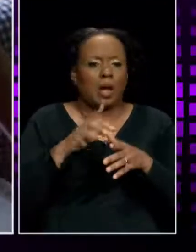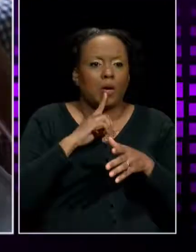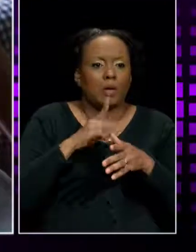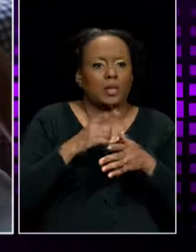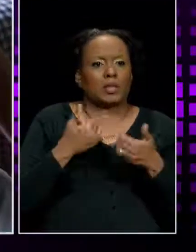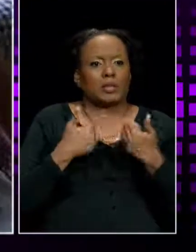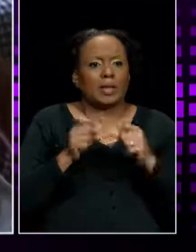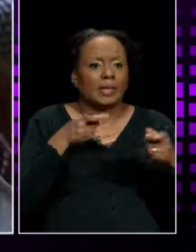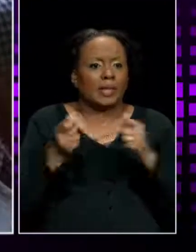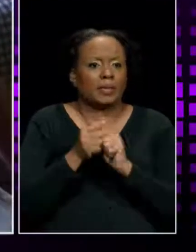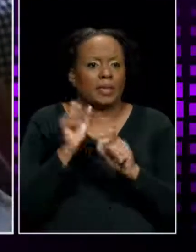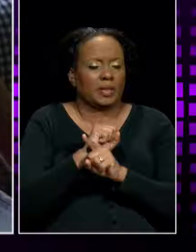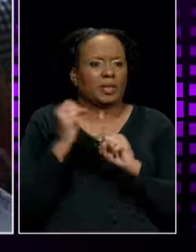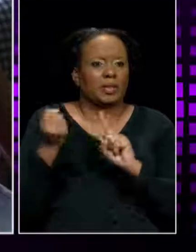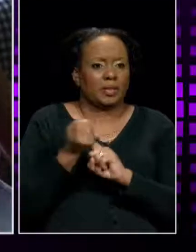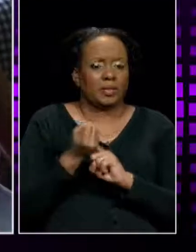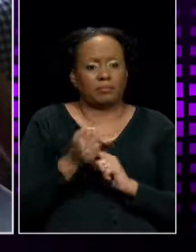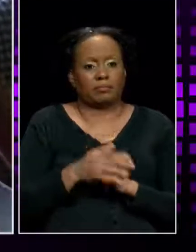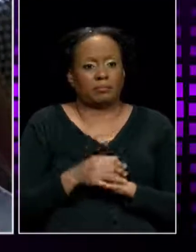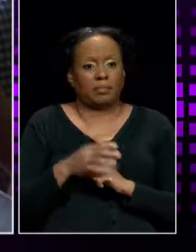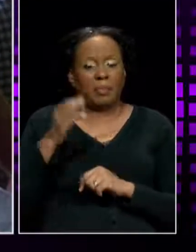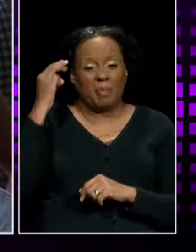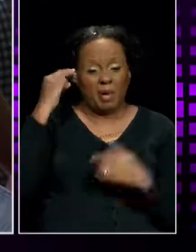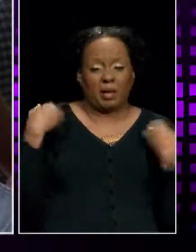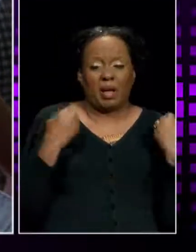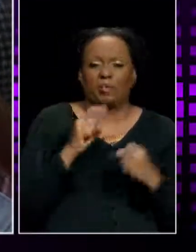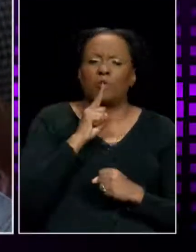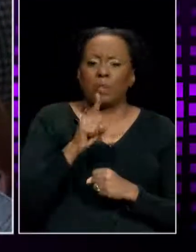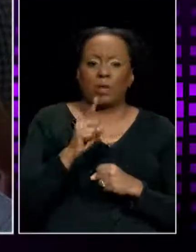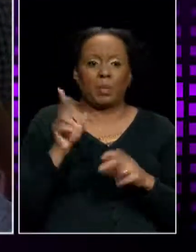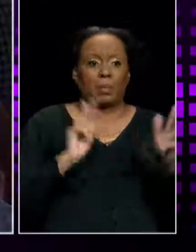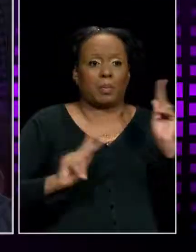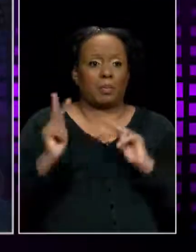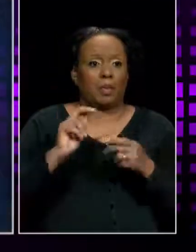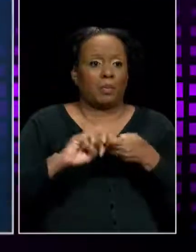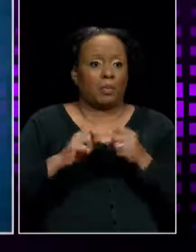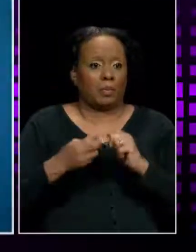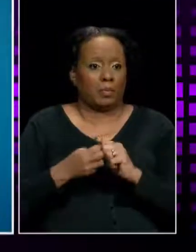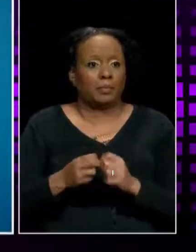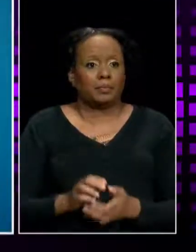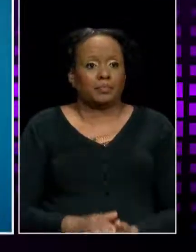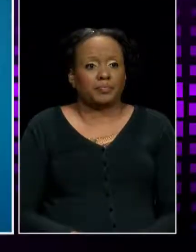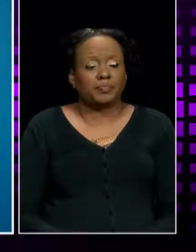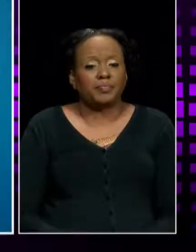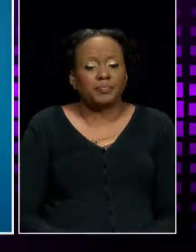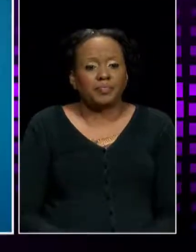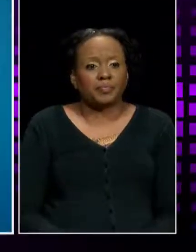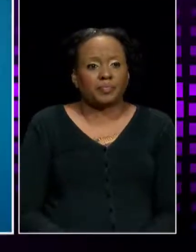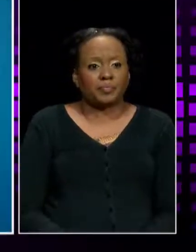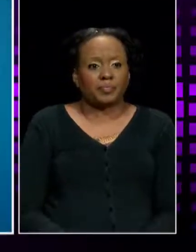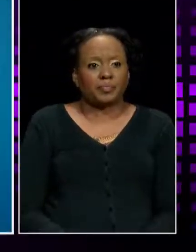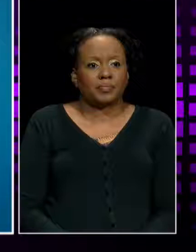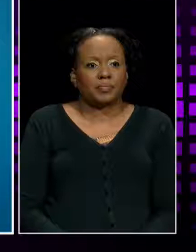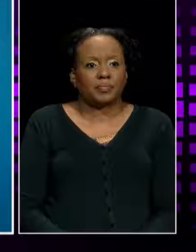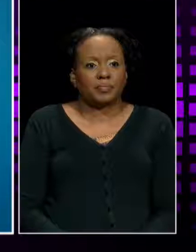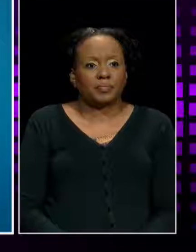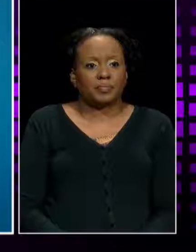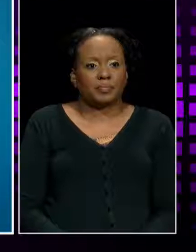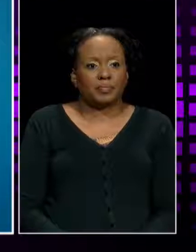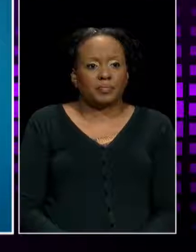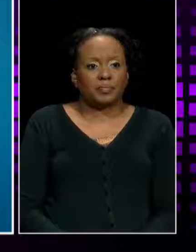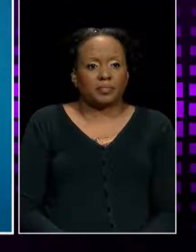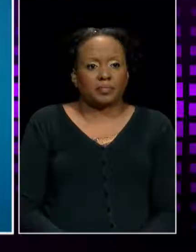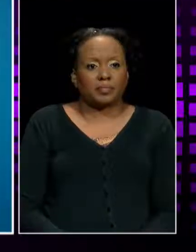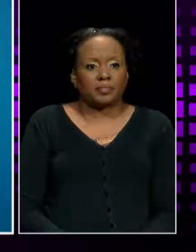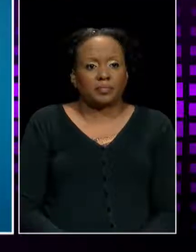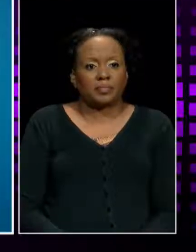more of a people problem, I think. We would have to come together. So thank you for